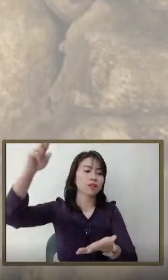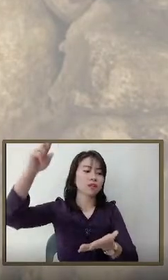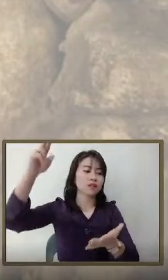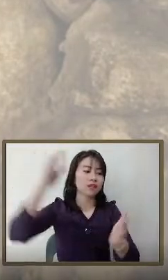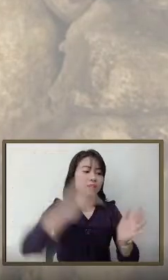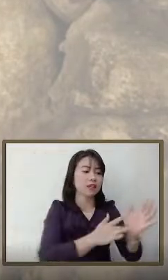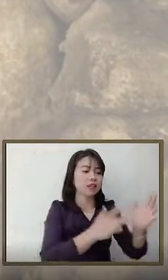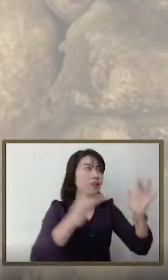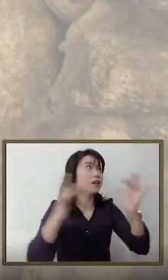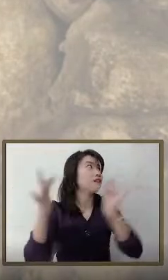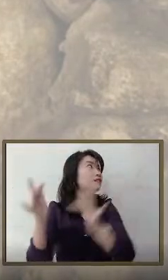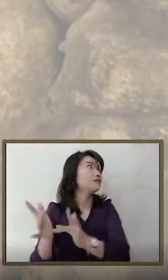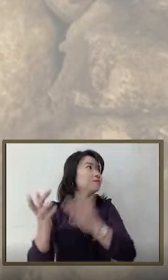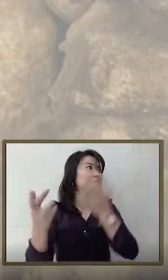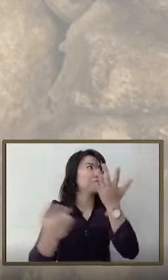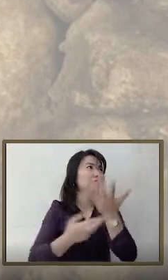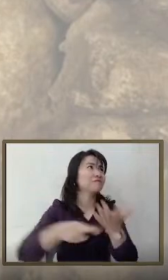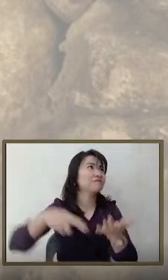arose. He